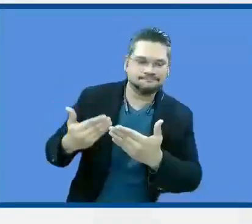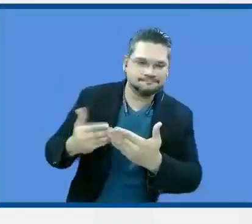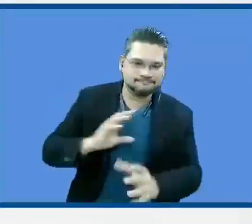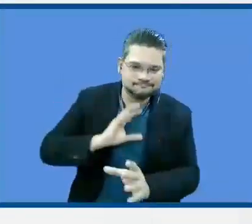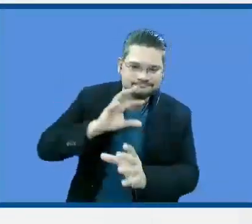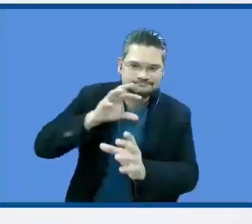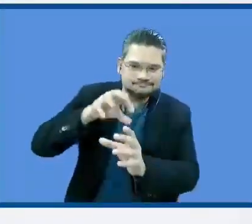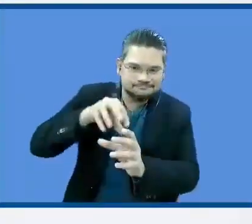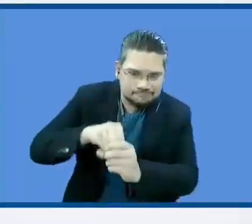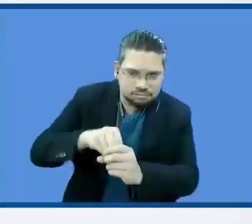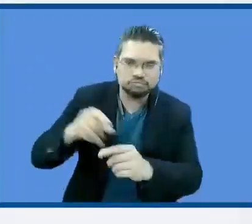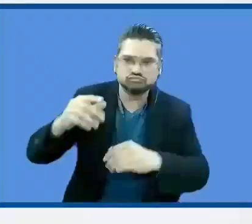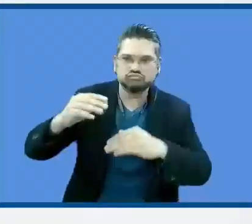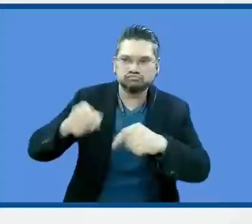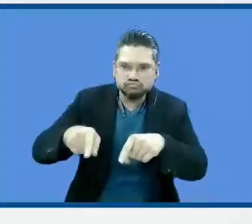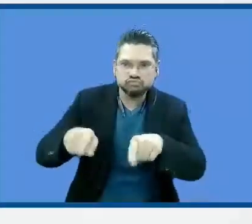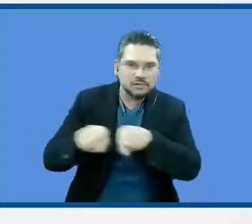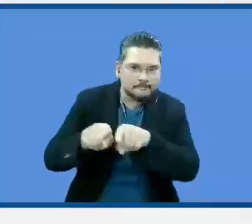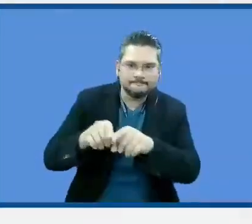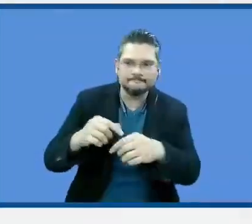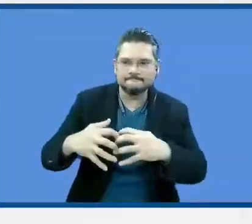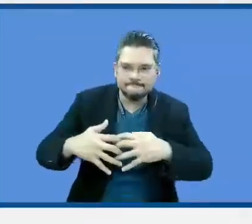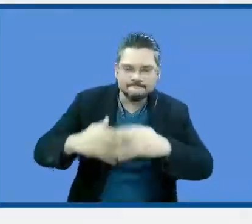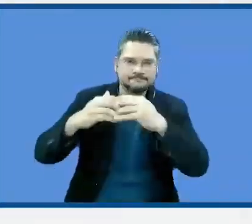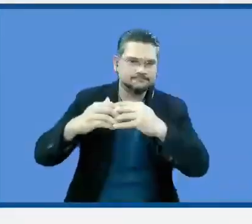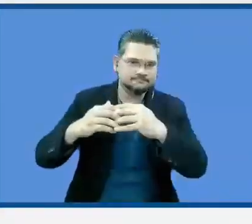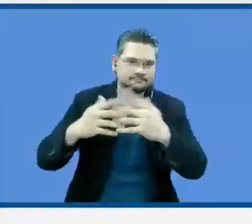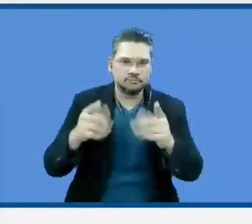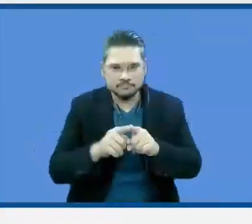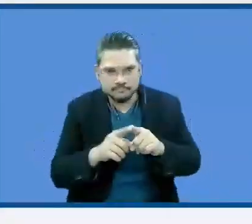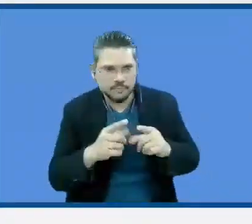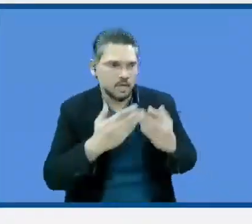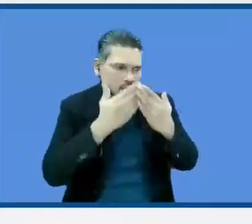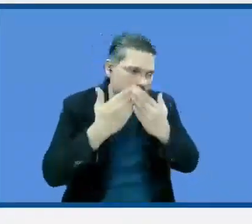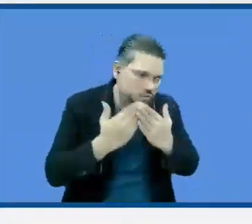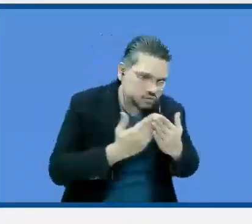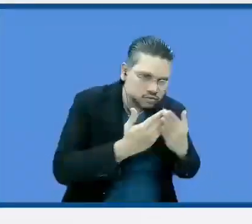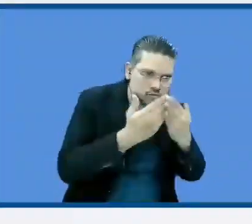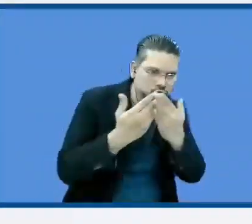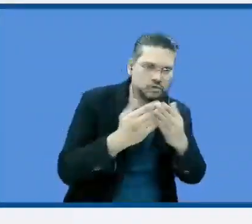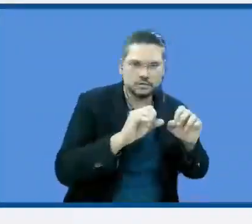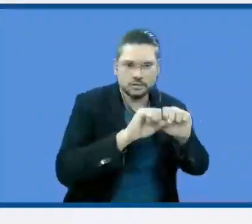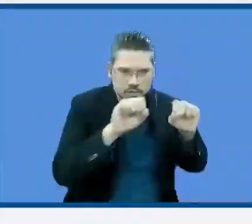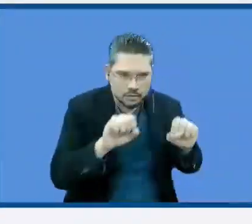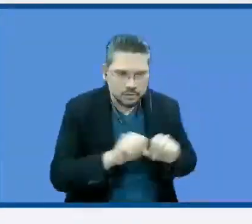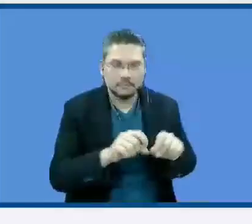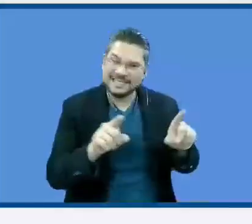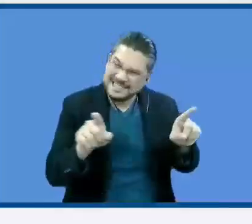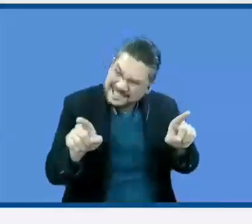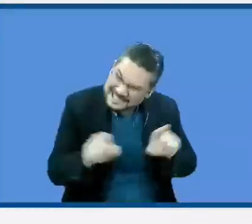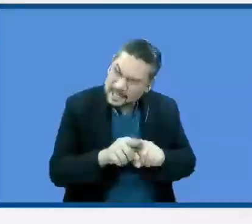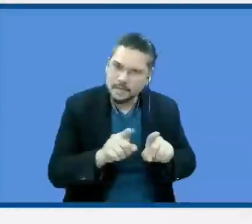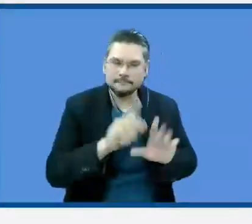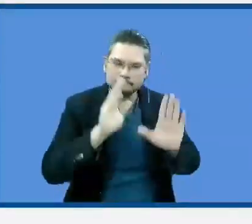construction. The educational system also should include this awareness that